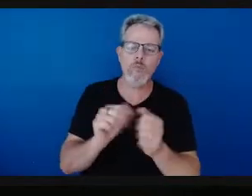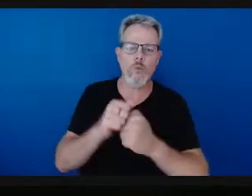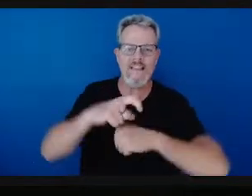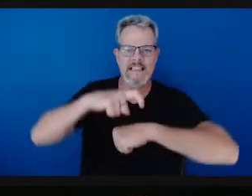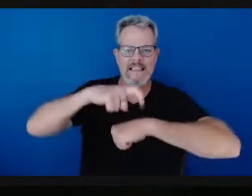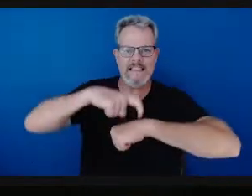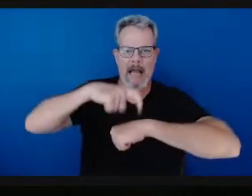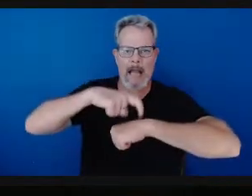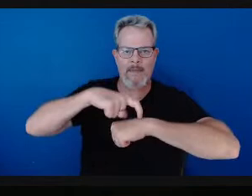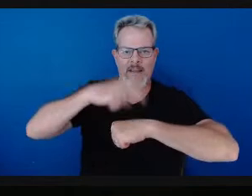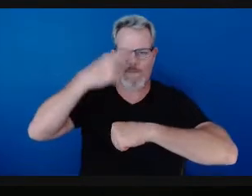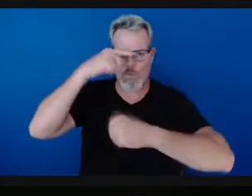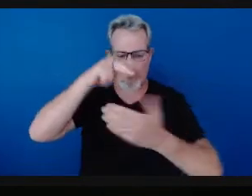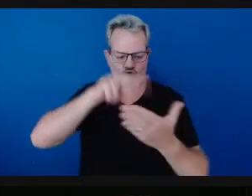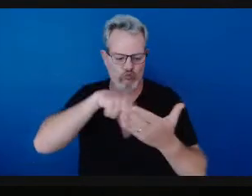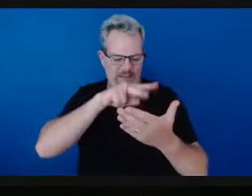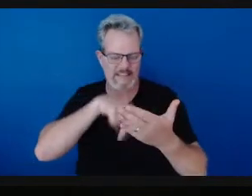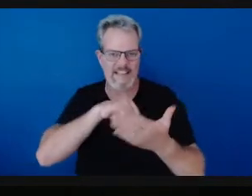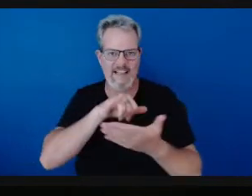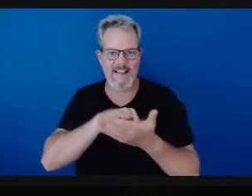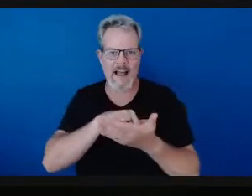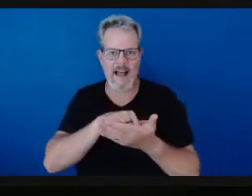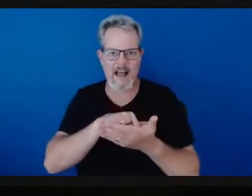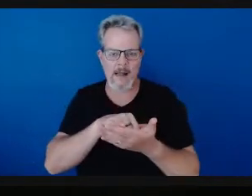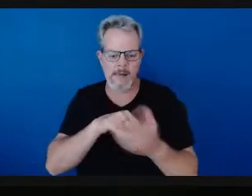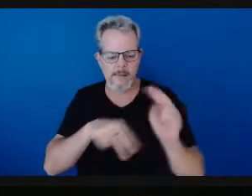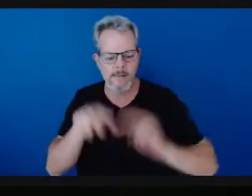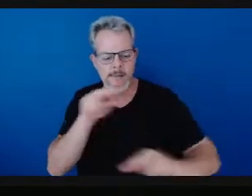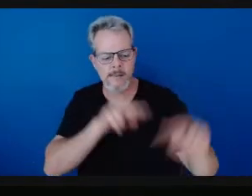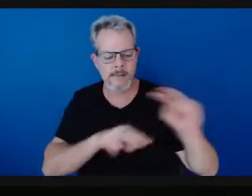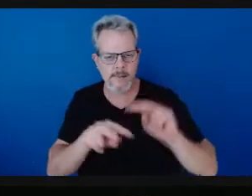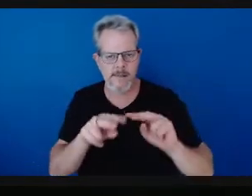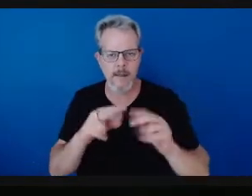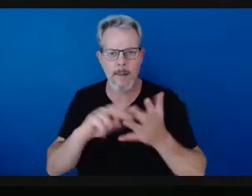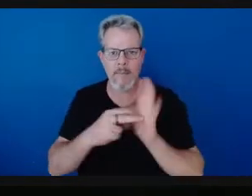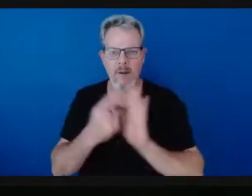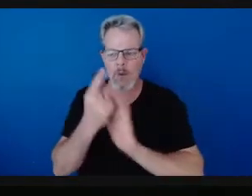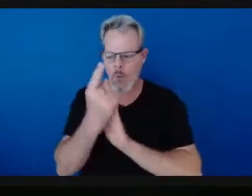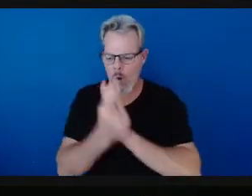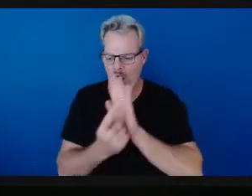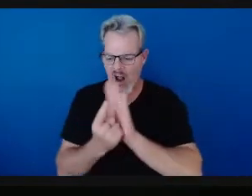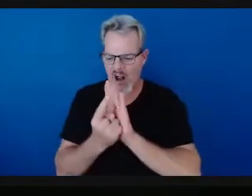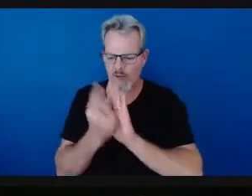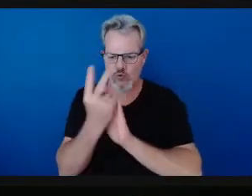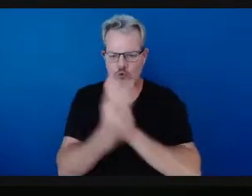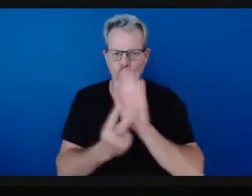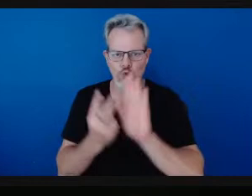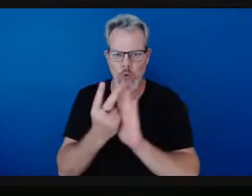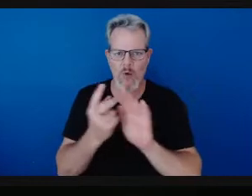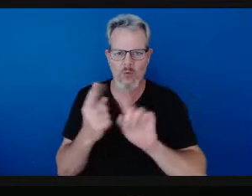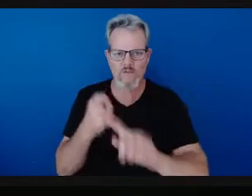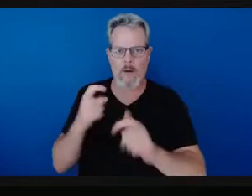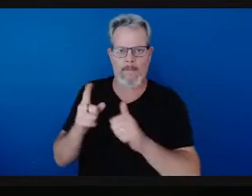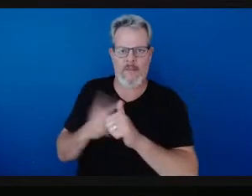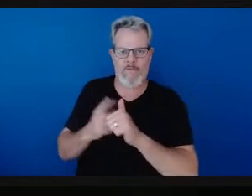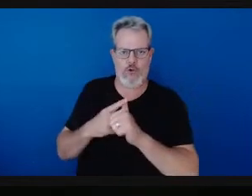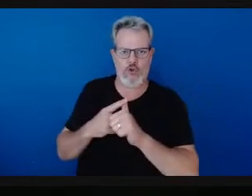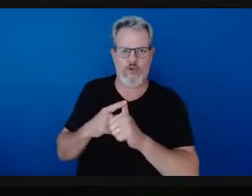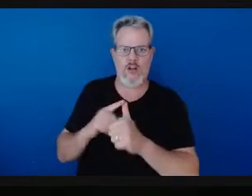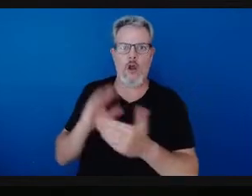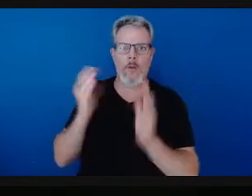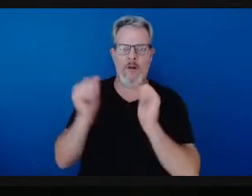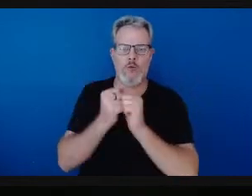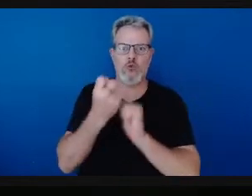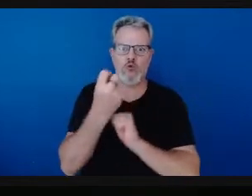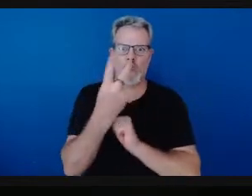the reading, and the reading being, like 2 hours off of the initial to being 12 hours off of the initial, or